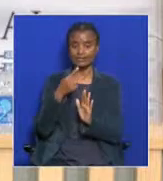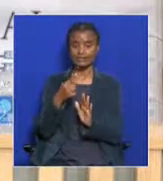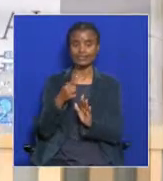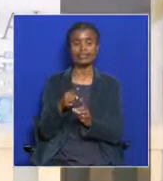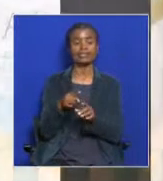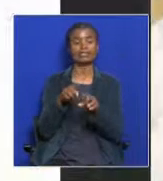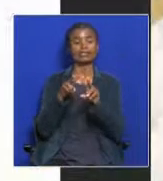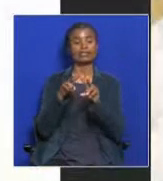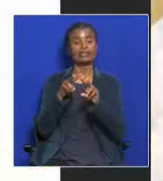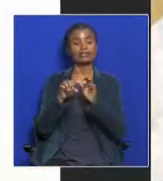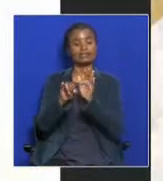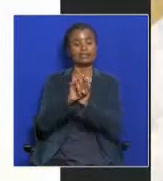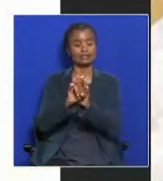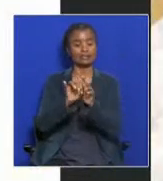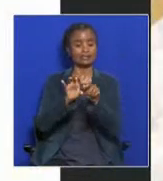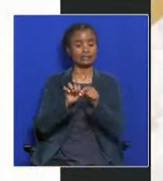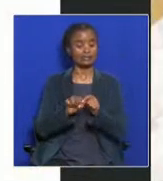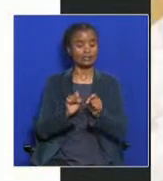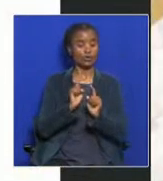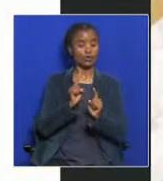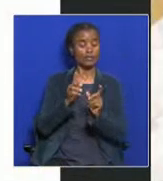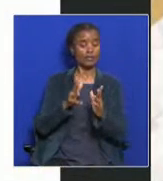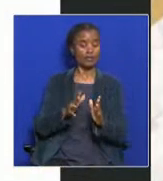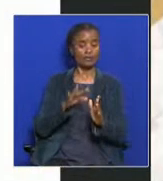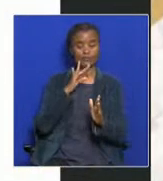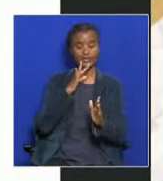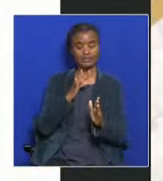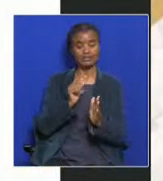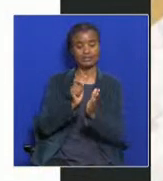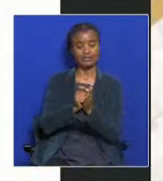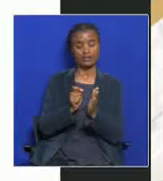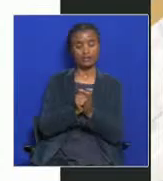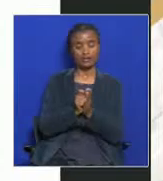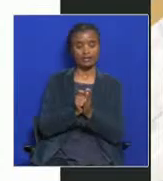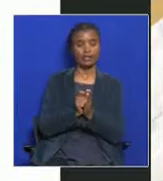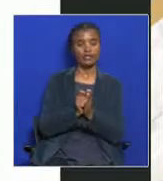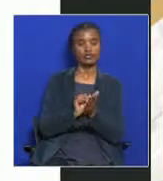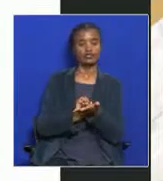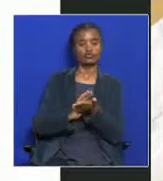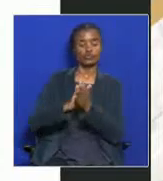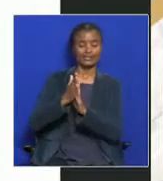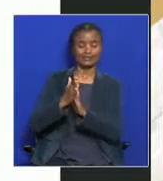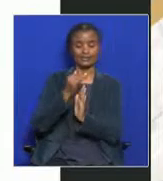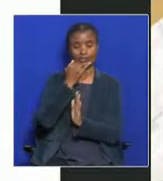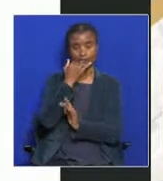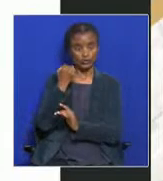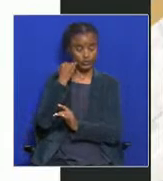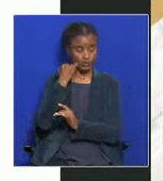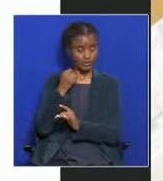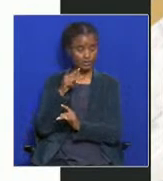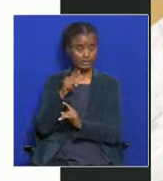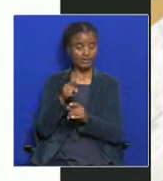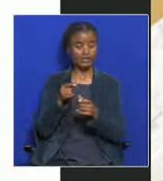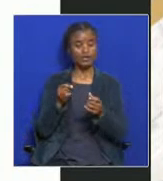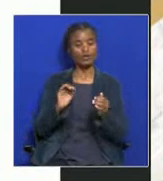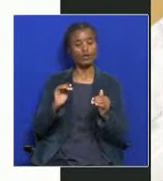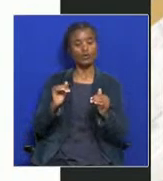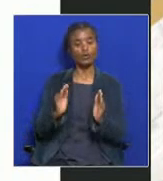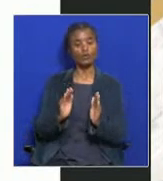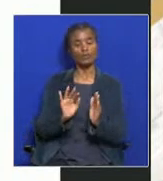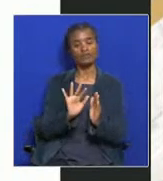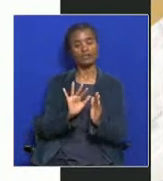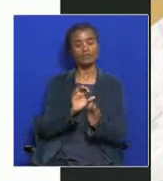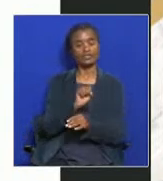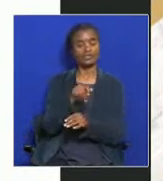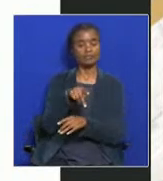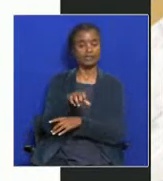initial disposal instruction of the illicit drug at column 5 of the SAPS 13 register on page 6